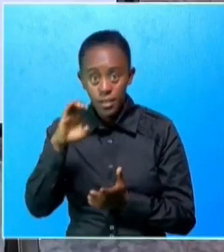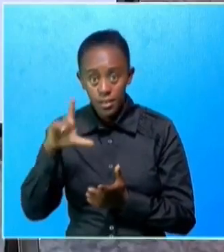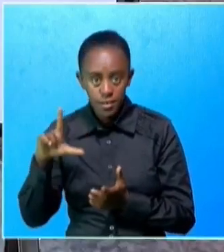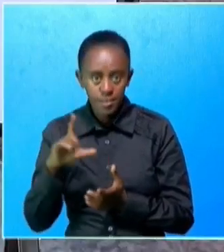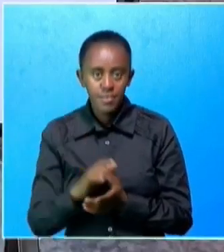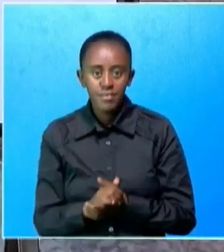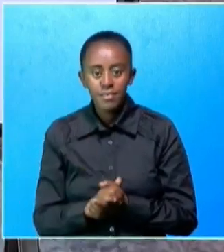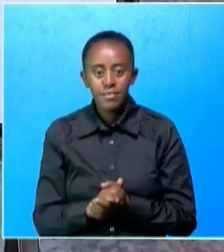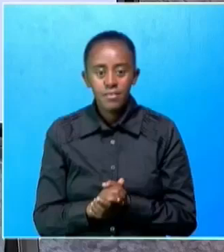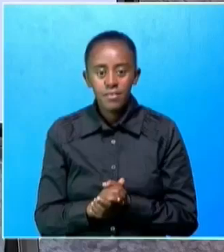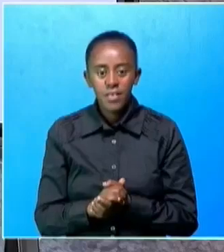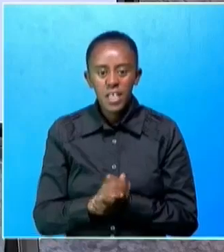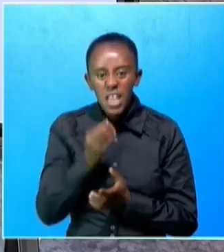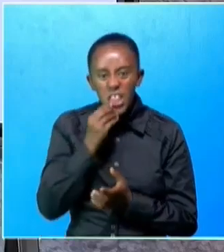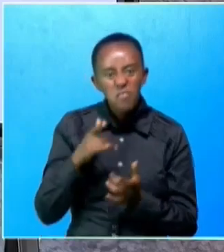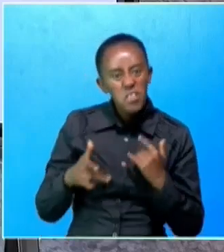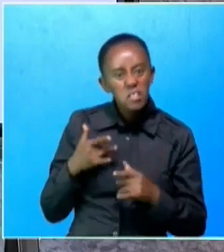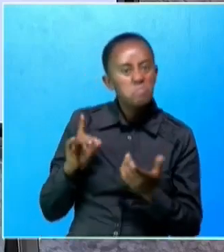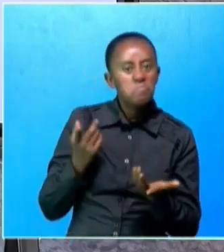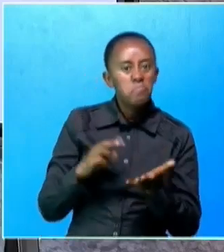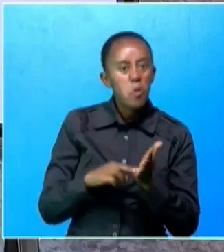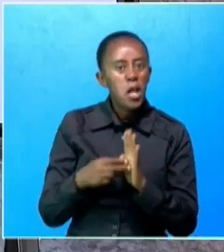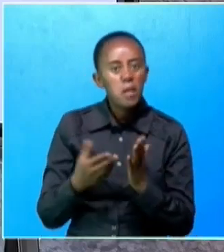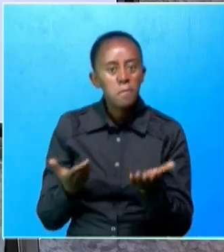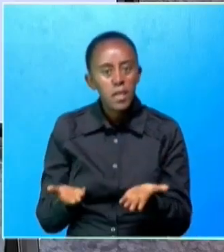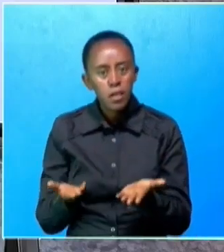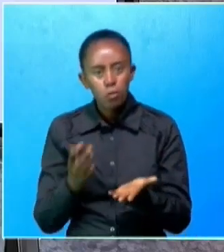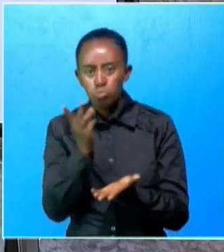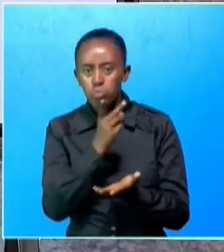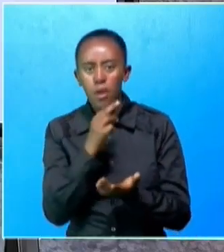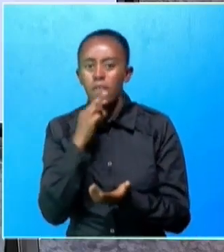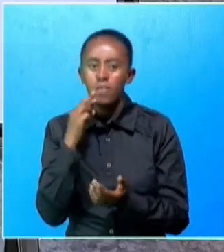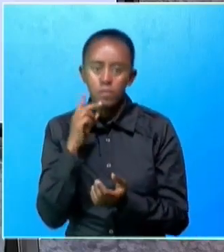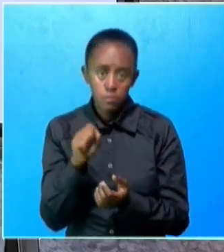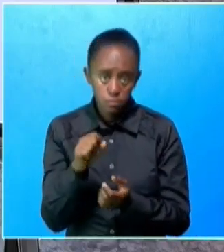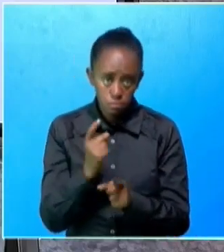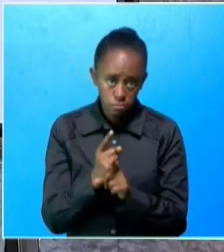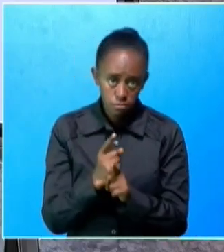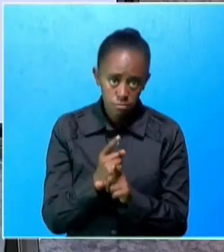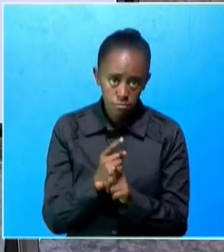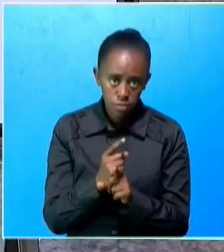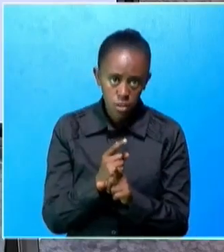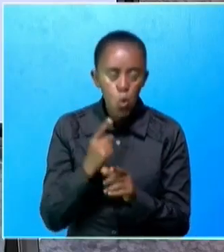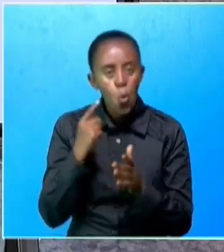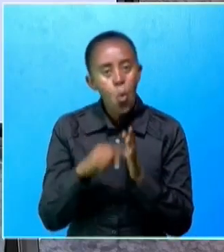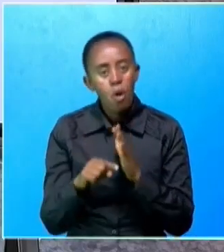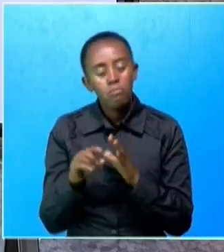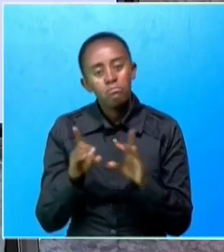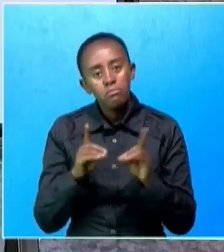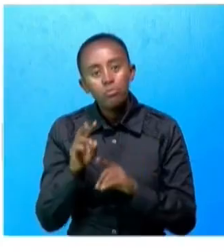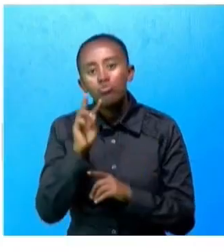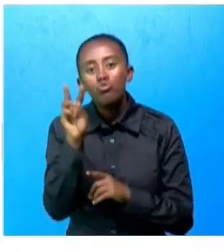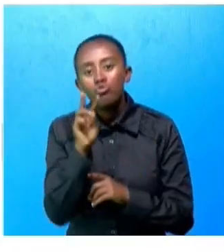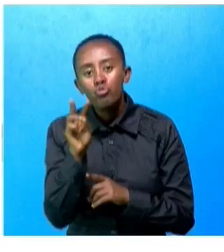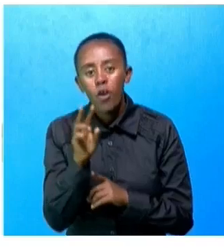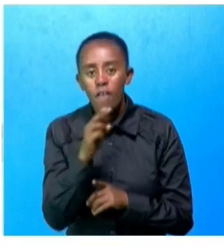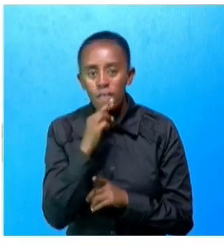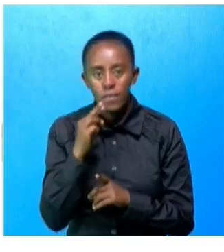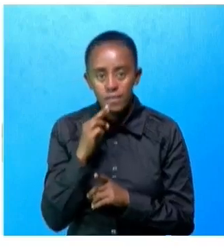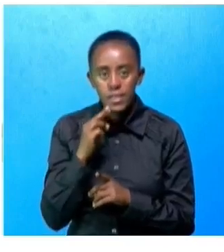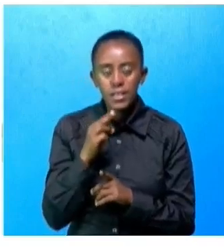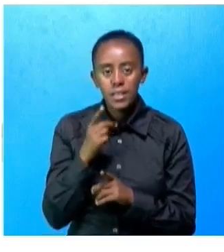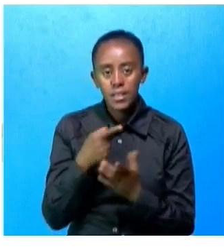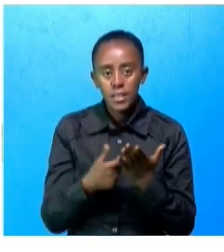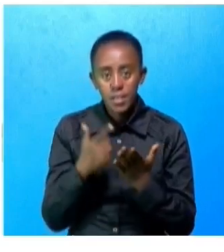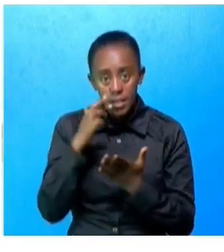Yeah. What do you mean by that, 8 and 5? Well, they are verbs, of course. So in what way do we show these two verbs in the case of